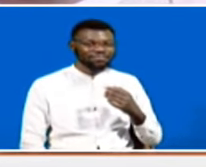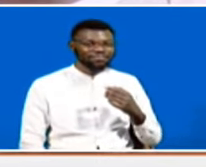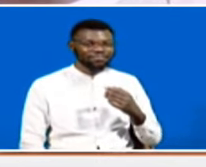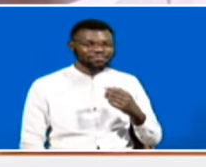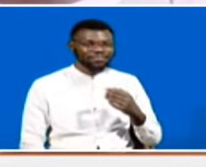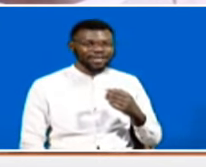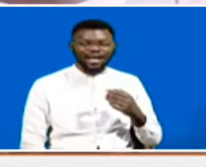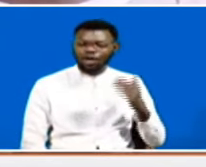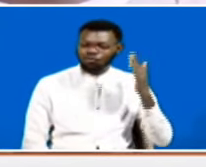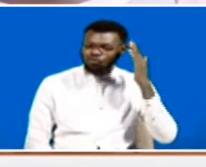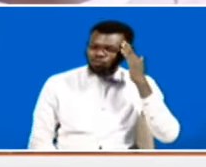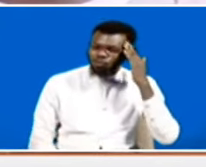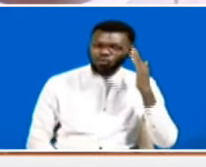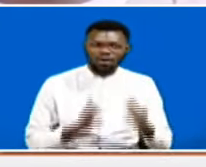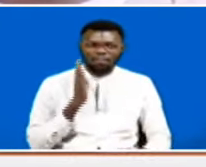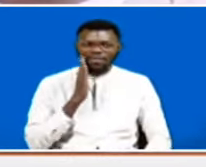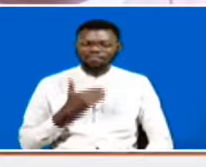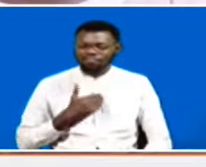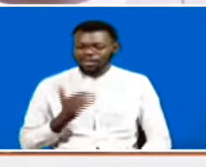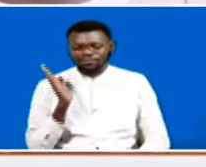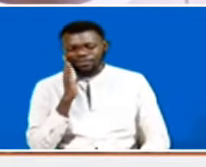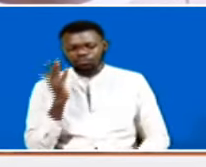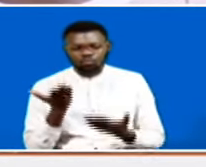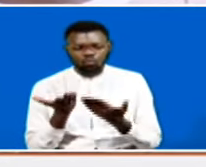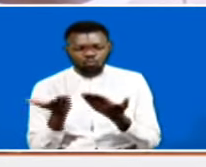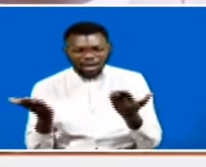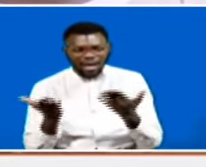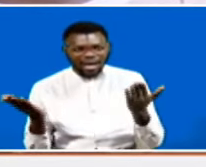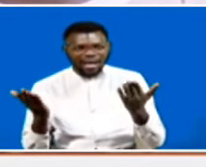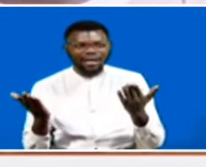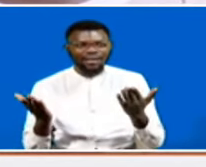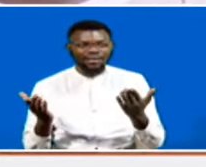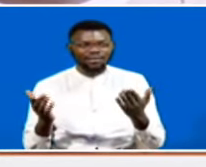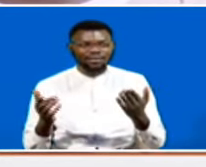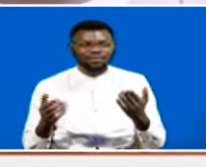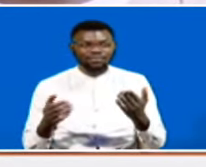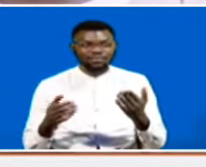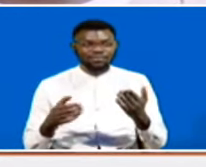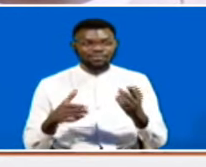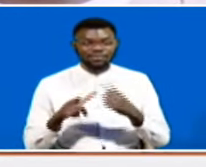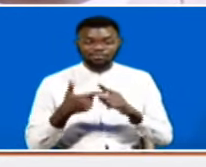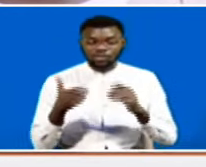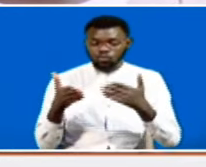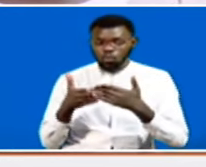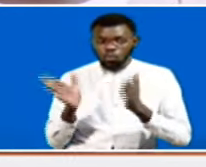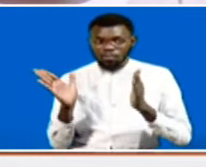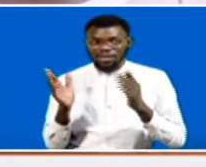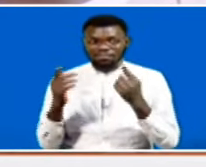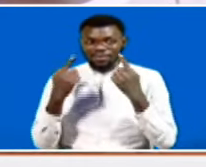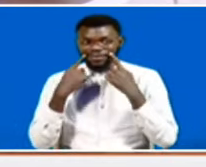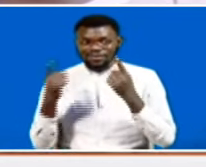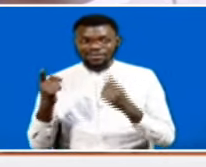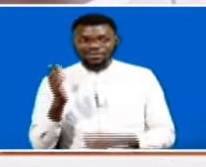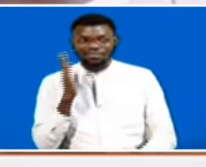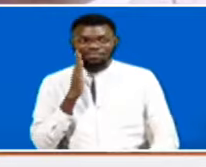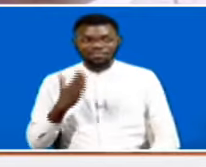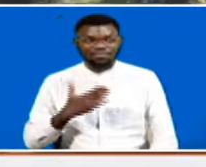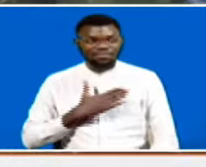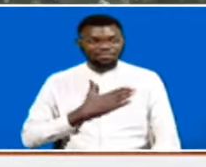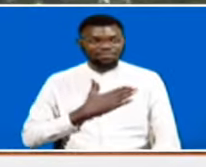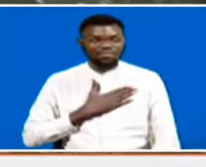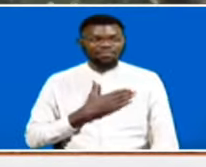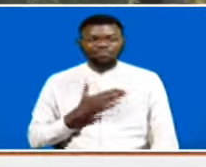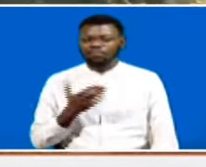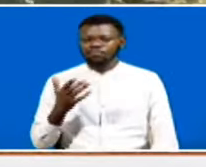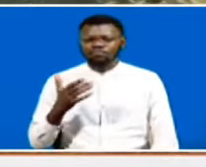alikuwa amelala. Tukafungua nyumba. Sijui nani alichukua hiyo kitambaa hivi. Tukapata mamangu kichwa ni skeleton.